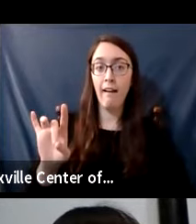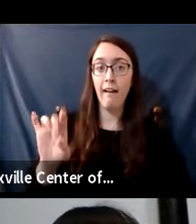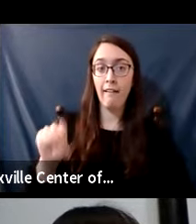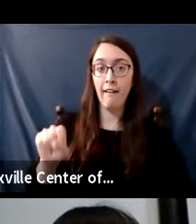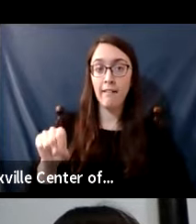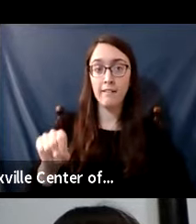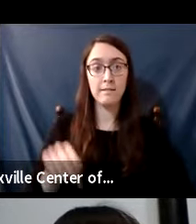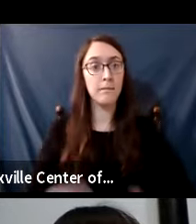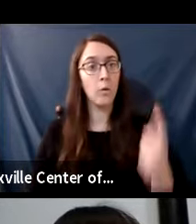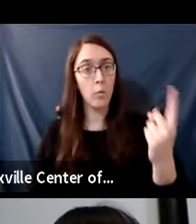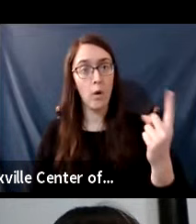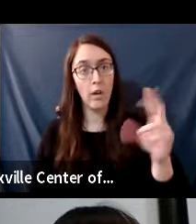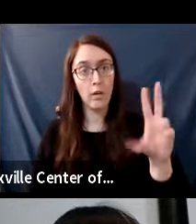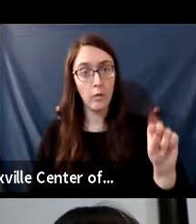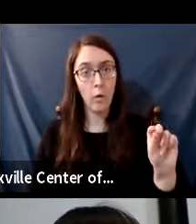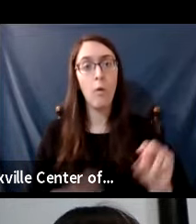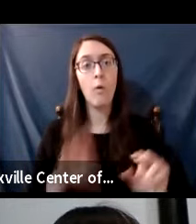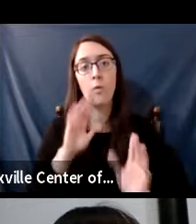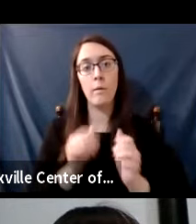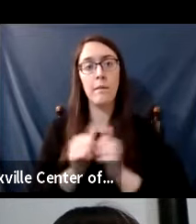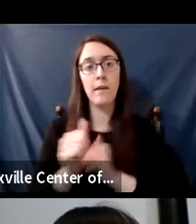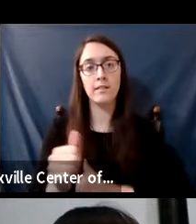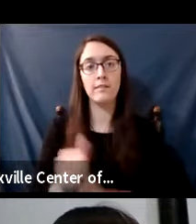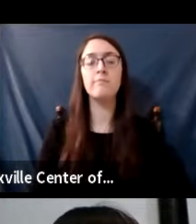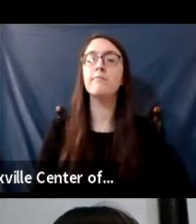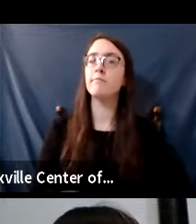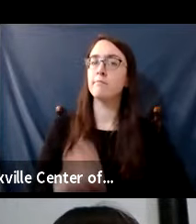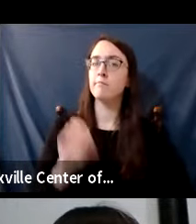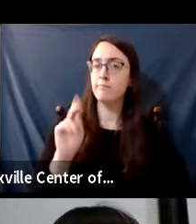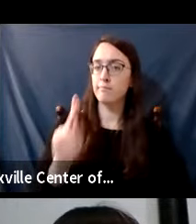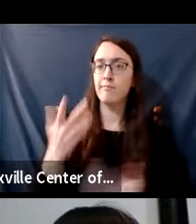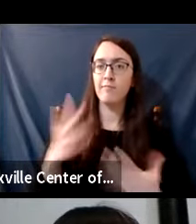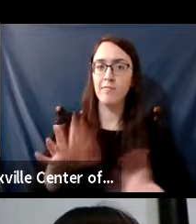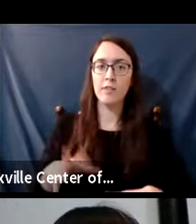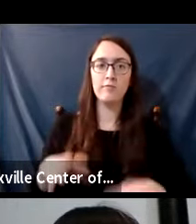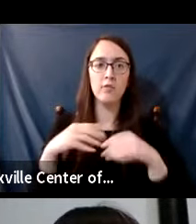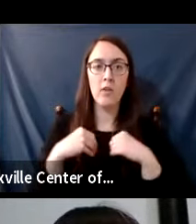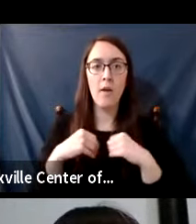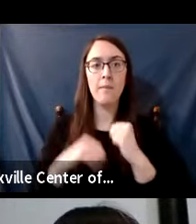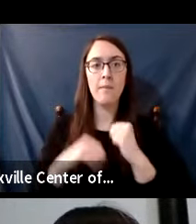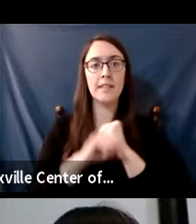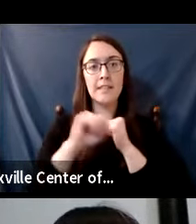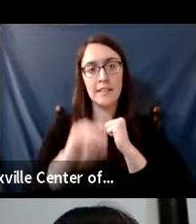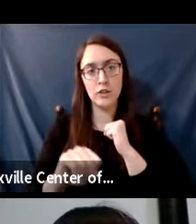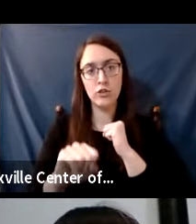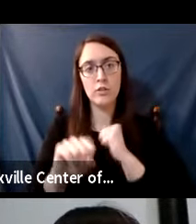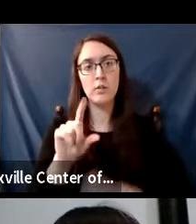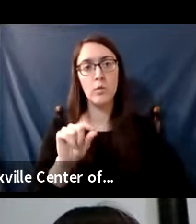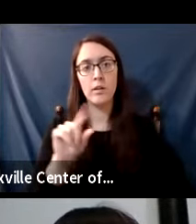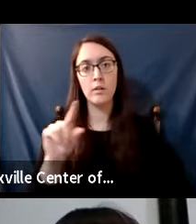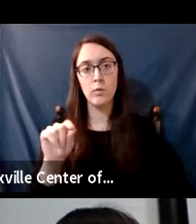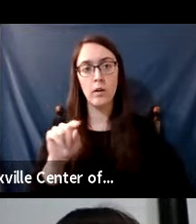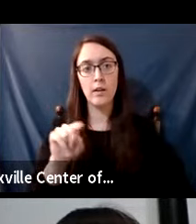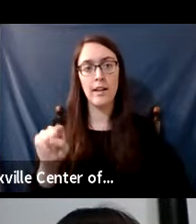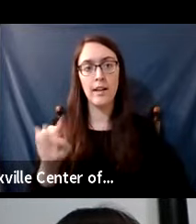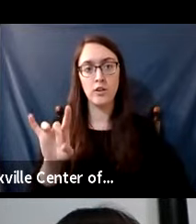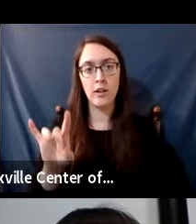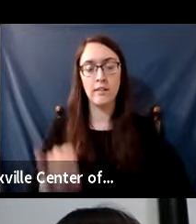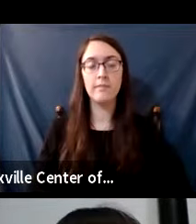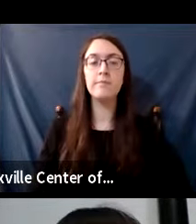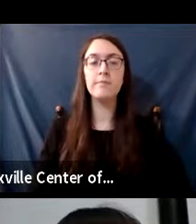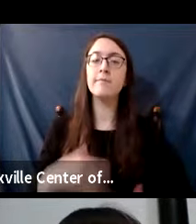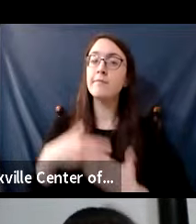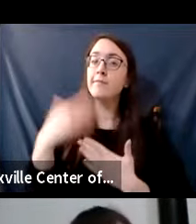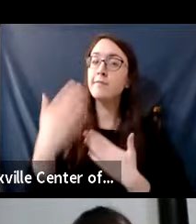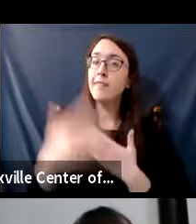no. It passes. Thank you. You have adopted extension of 2020-8. Next item on the agenda, I think Dr.